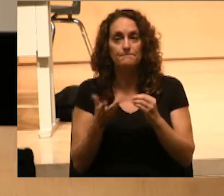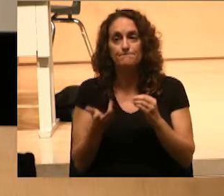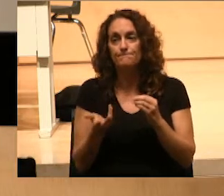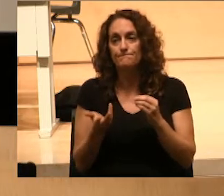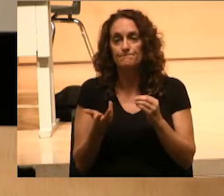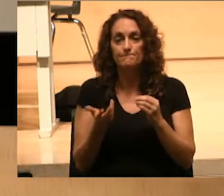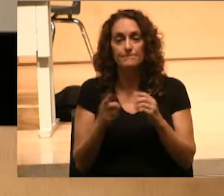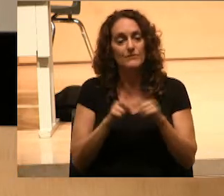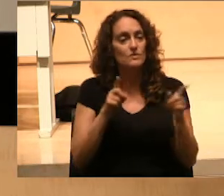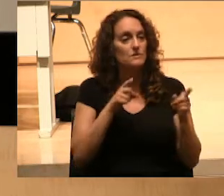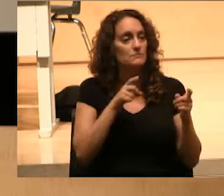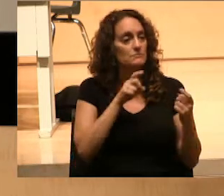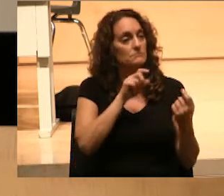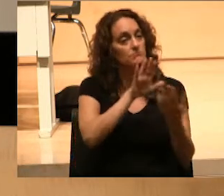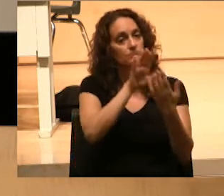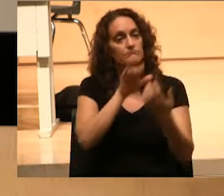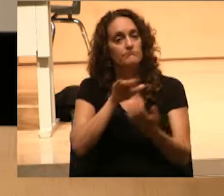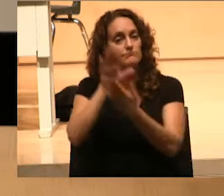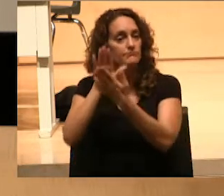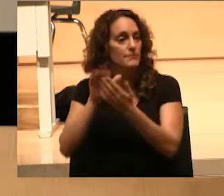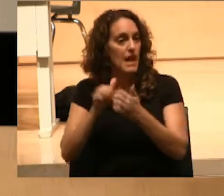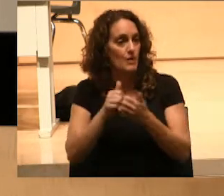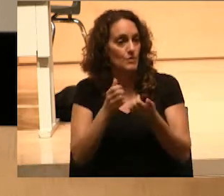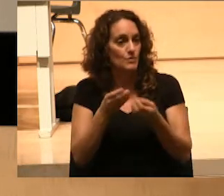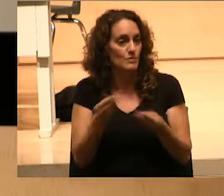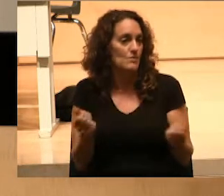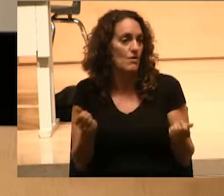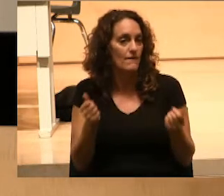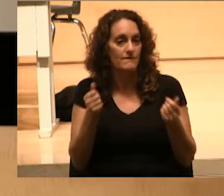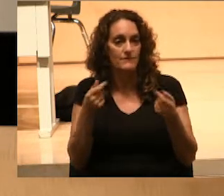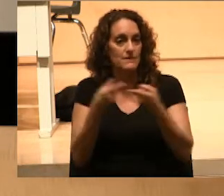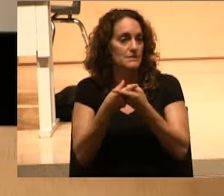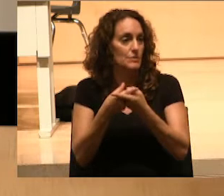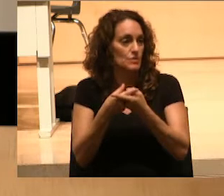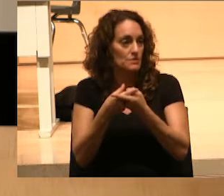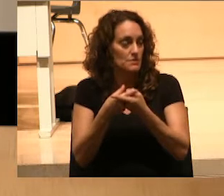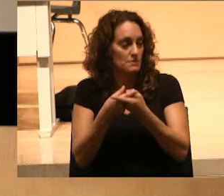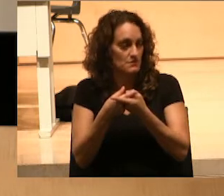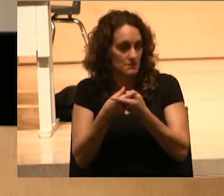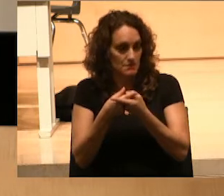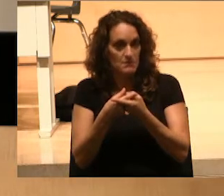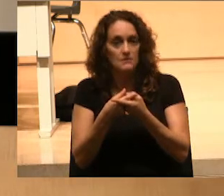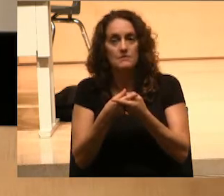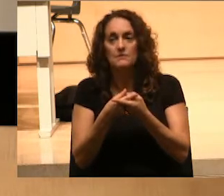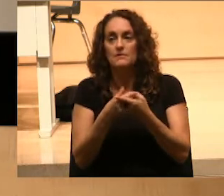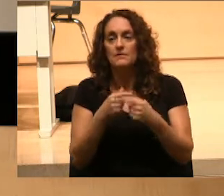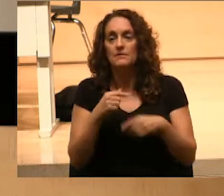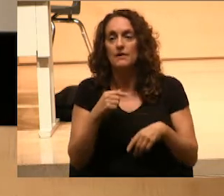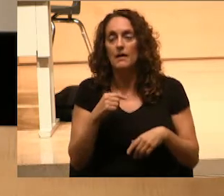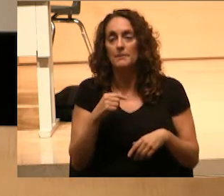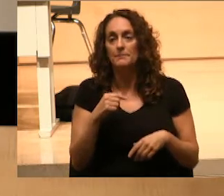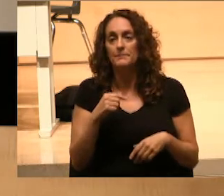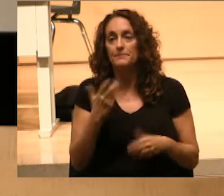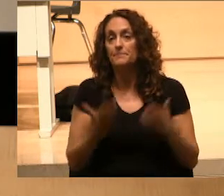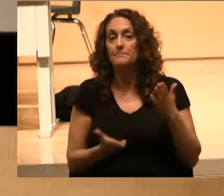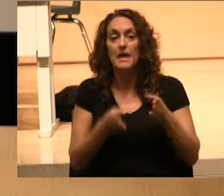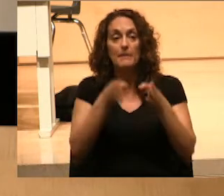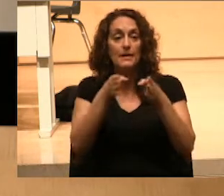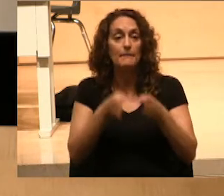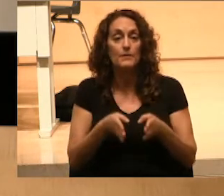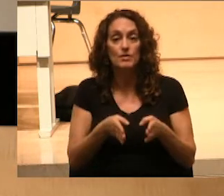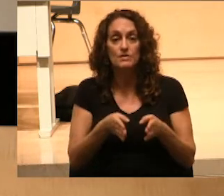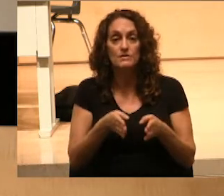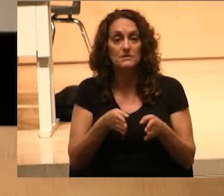different methods of resolving disputes which rise to the level of maybe someone has to